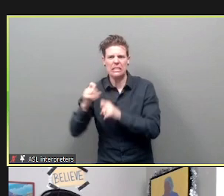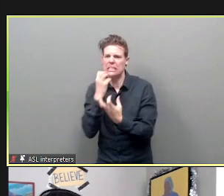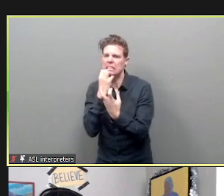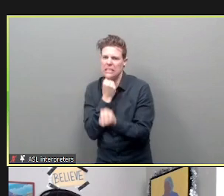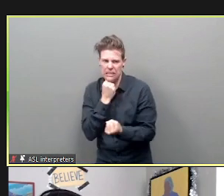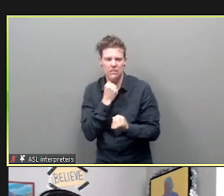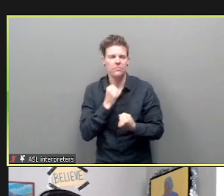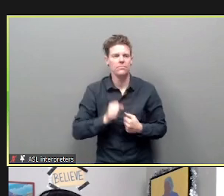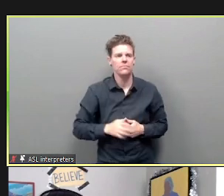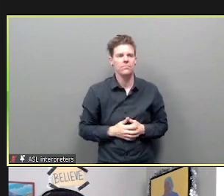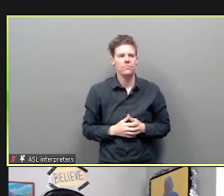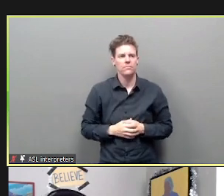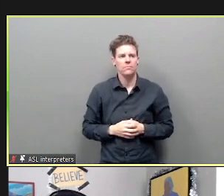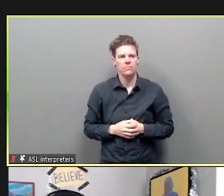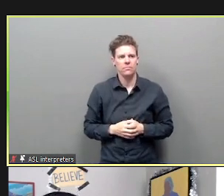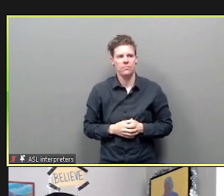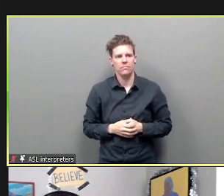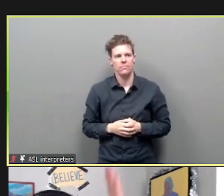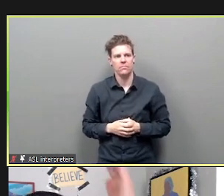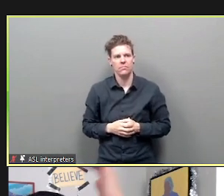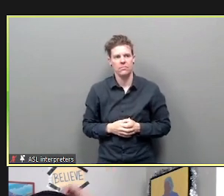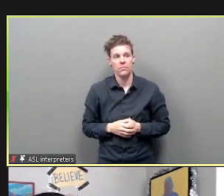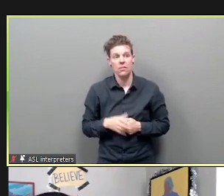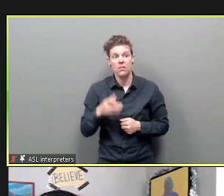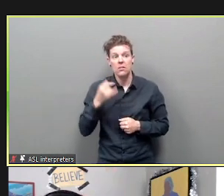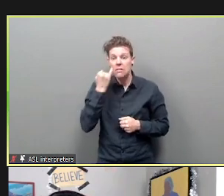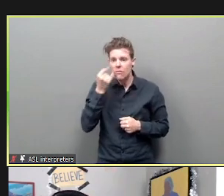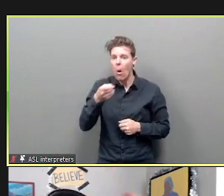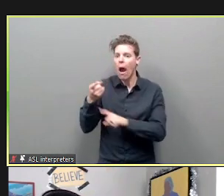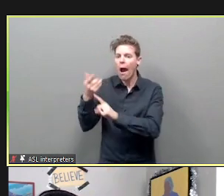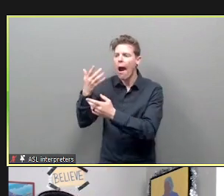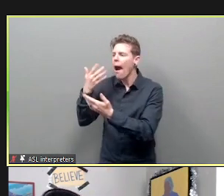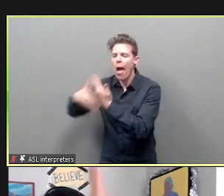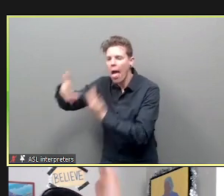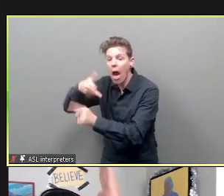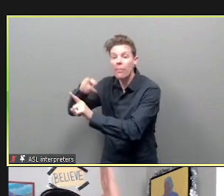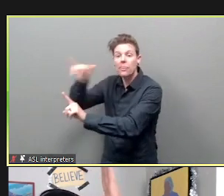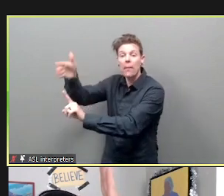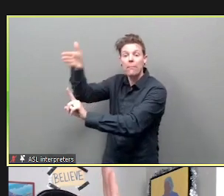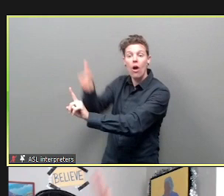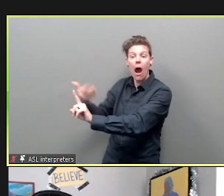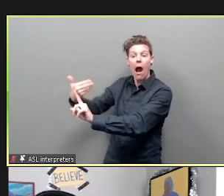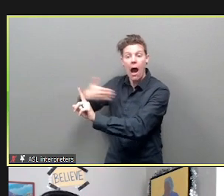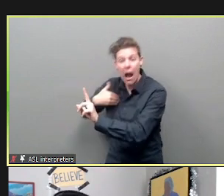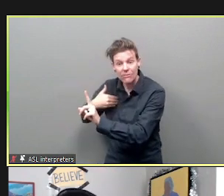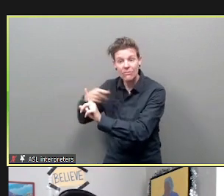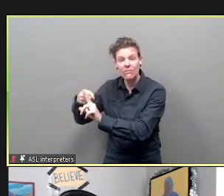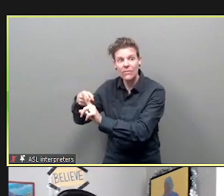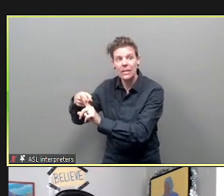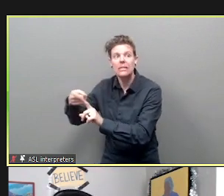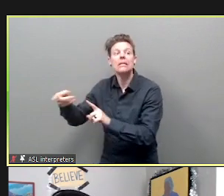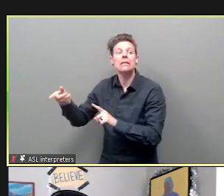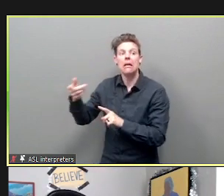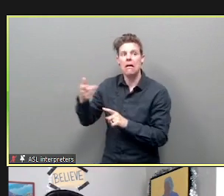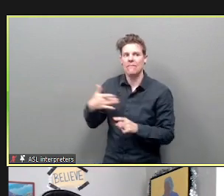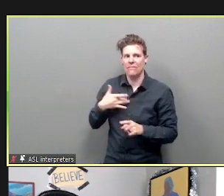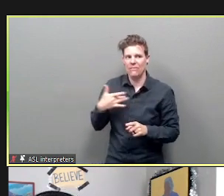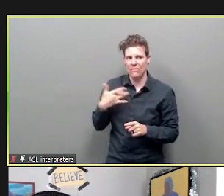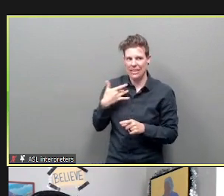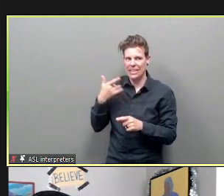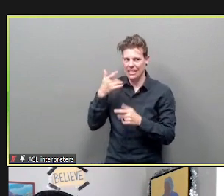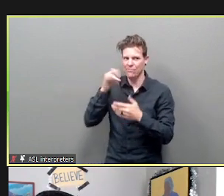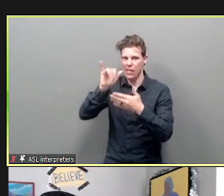becoming more and more common, as you saw that graph that David showed of Omicron just shooting up. You're just going to have more chance that you